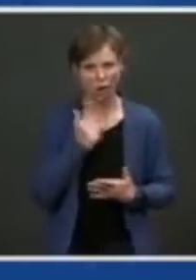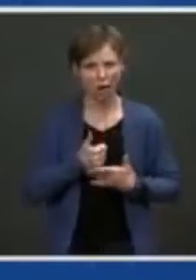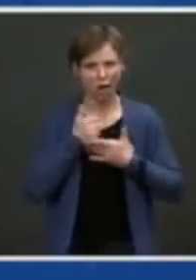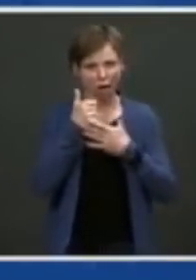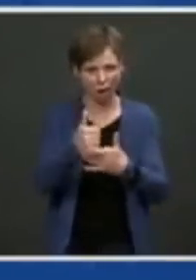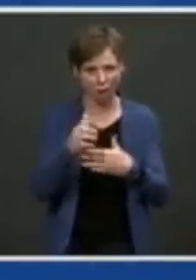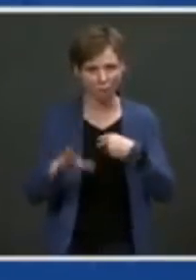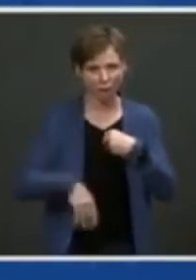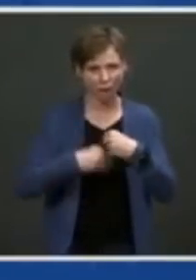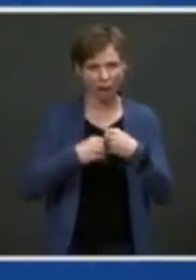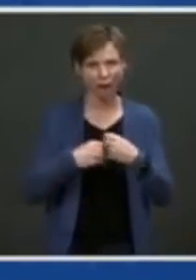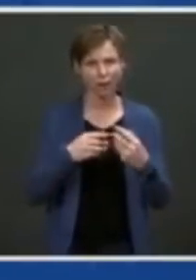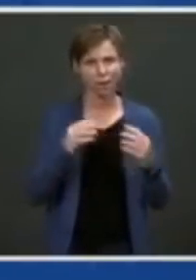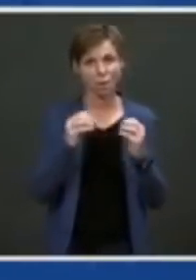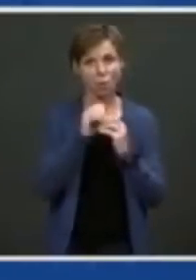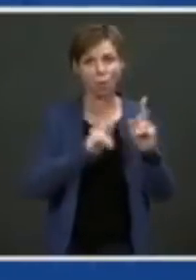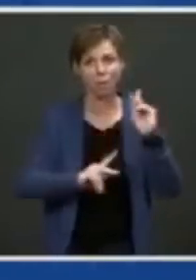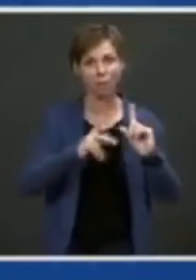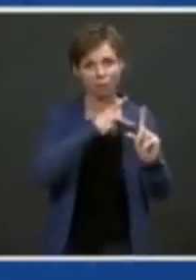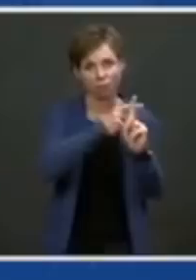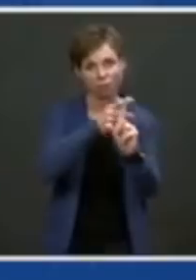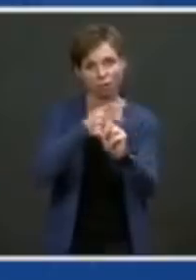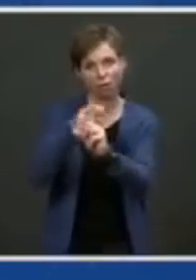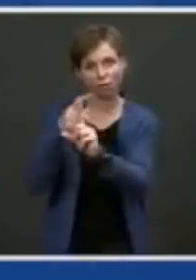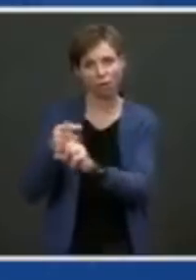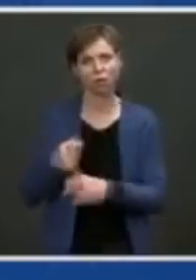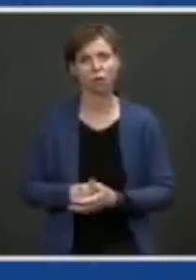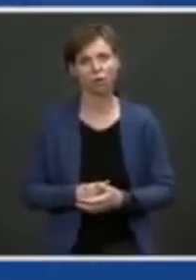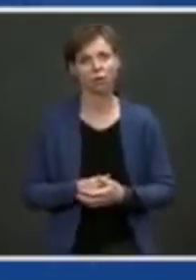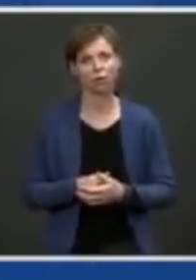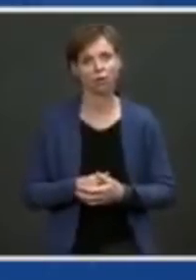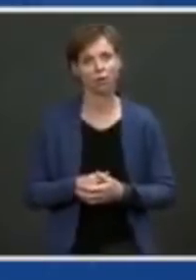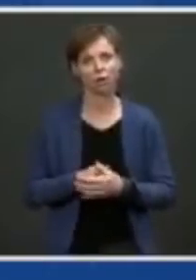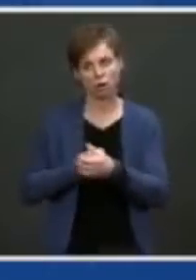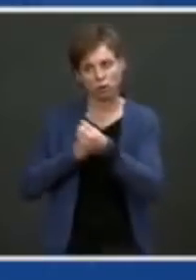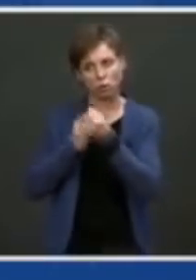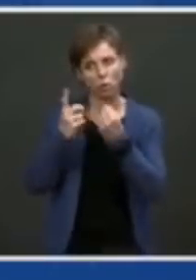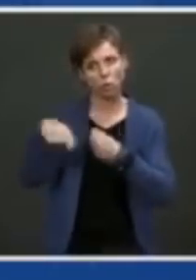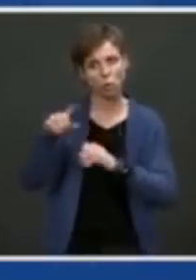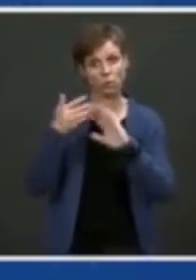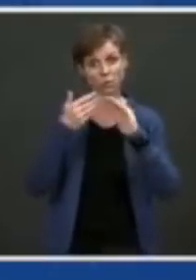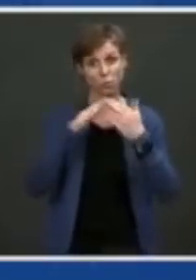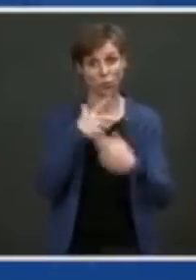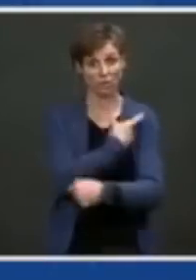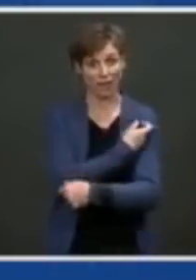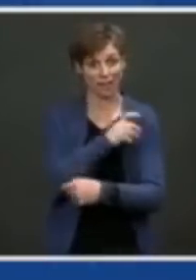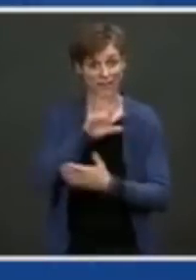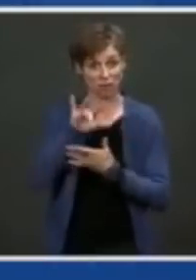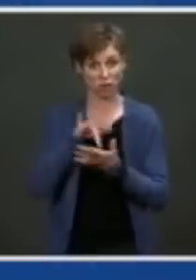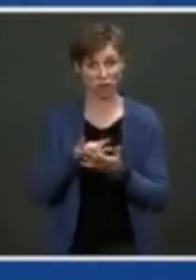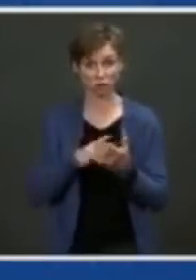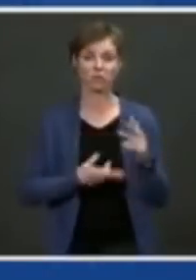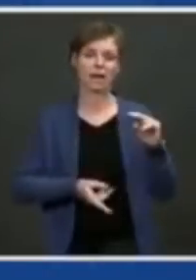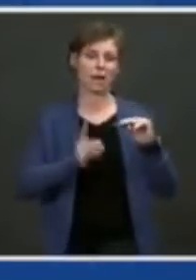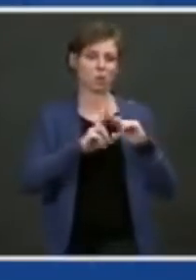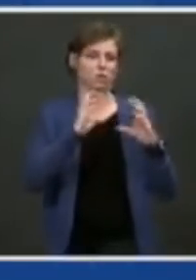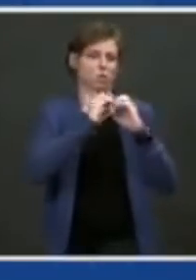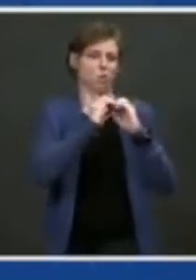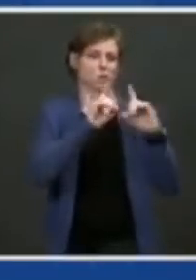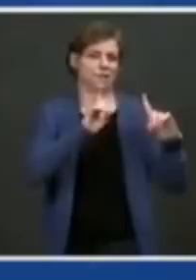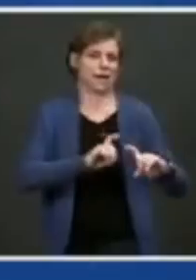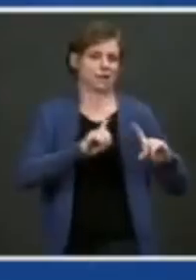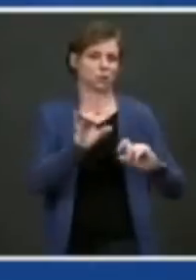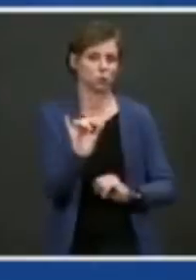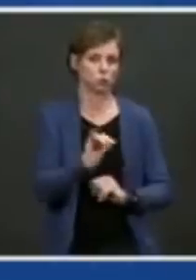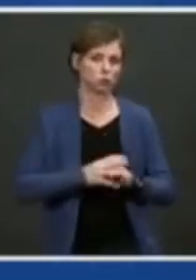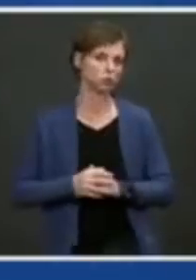to supply more community vaccinations, support more community vaccination centers, and increase testing. It'll